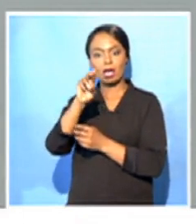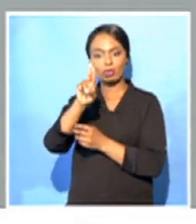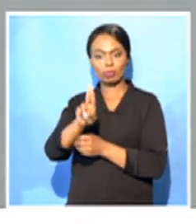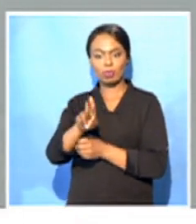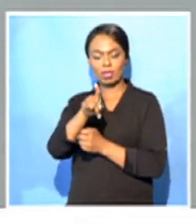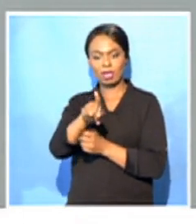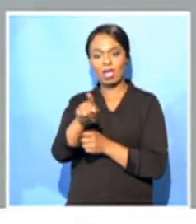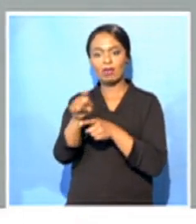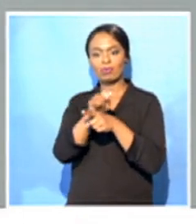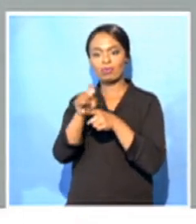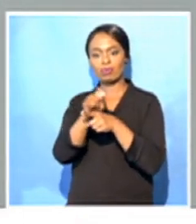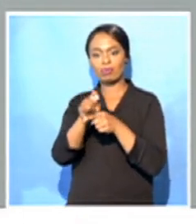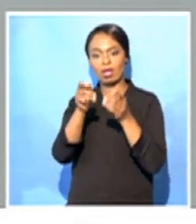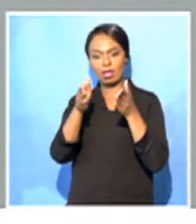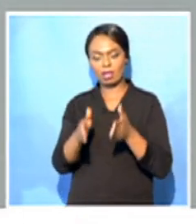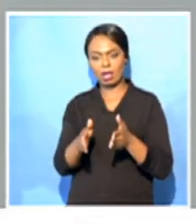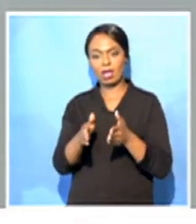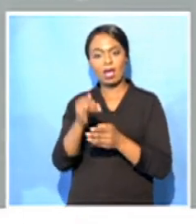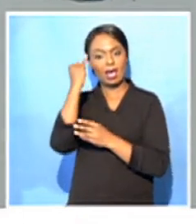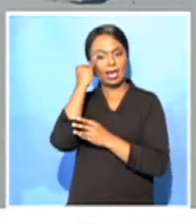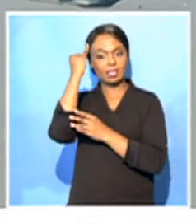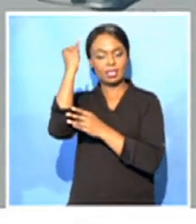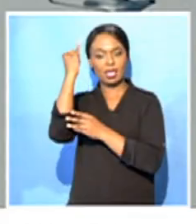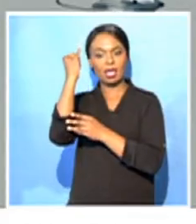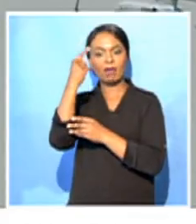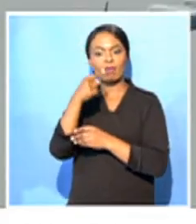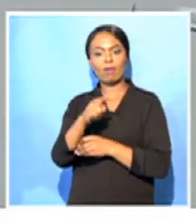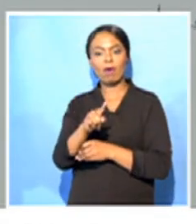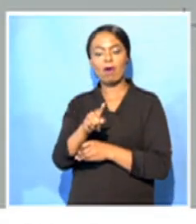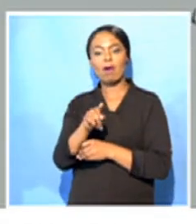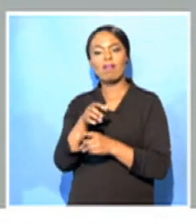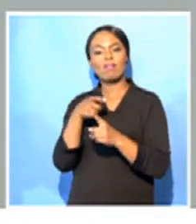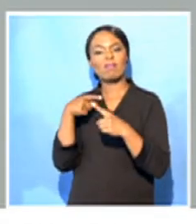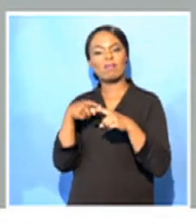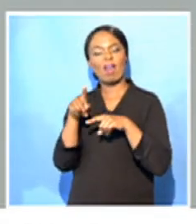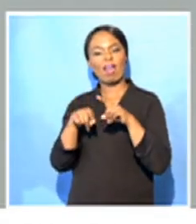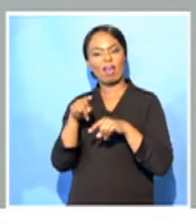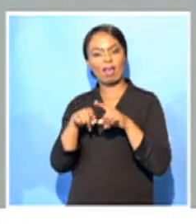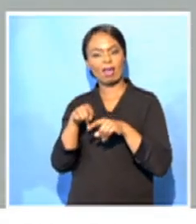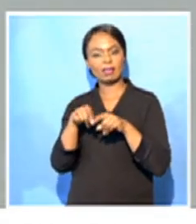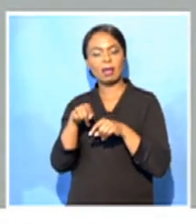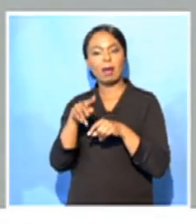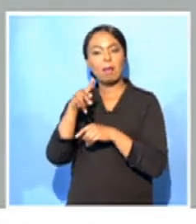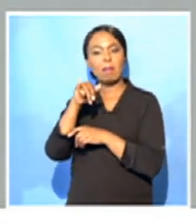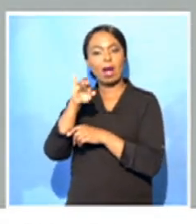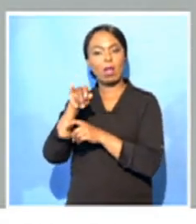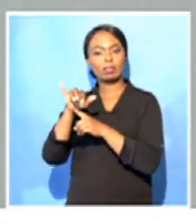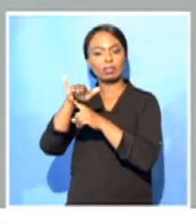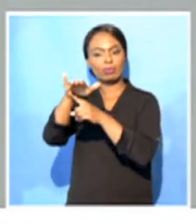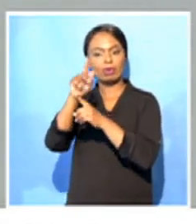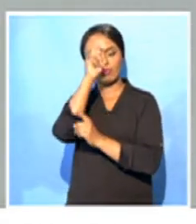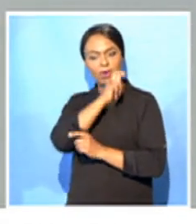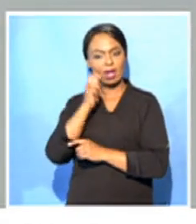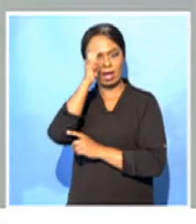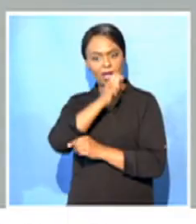trainer encompassing ideal handling characteristics for fighter pilot training. The aircraft is used to train